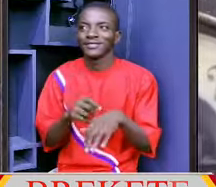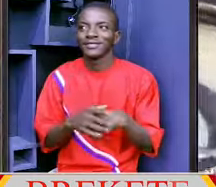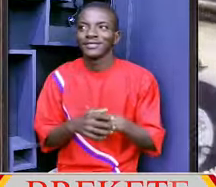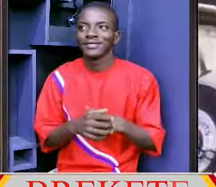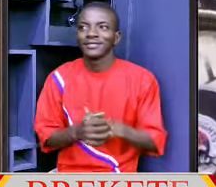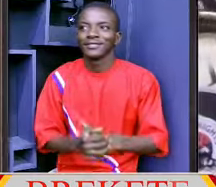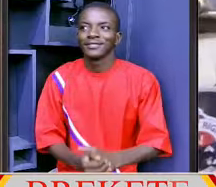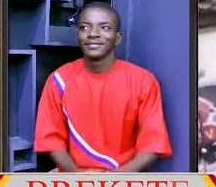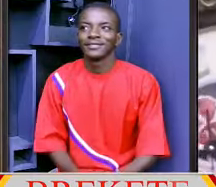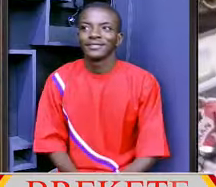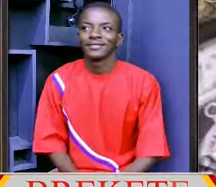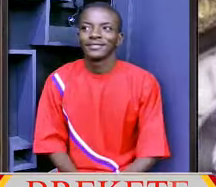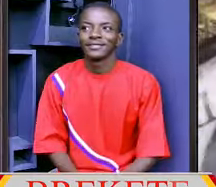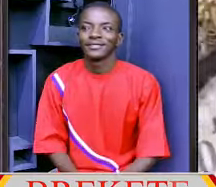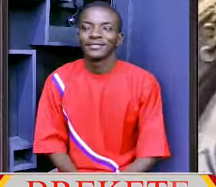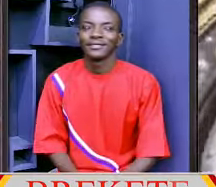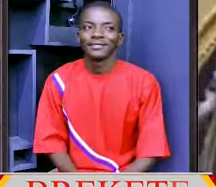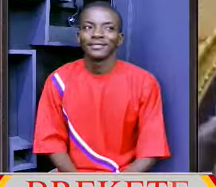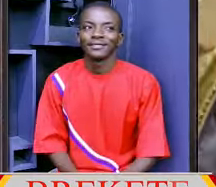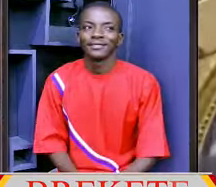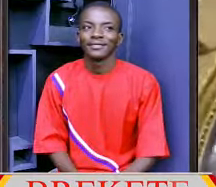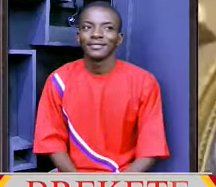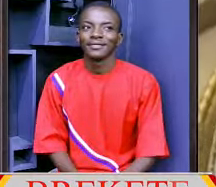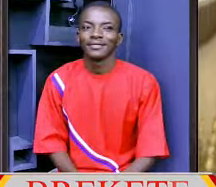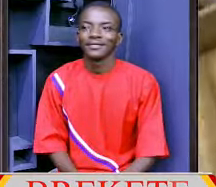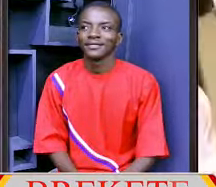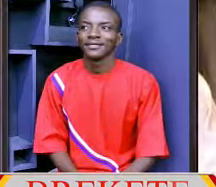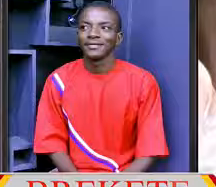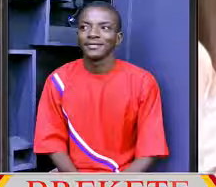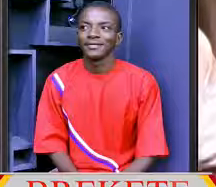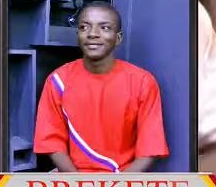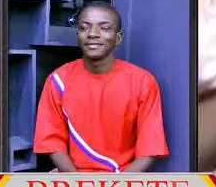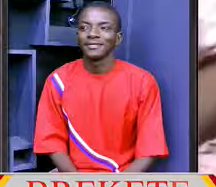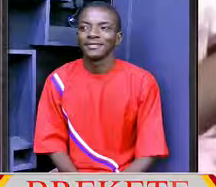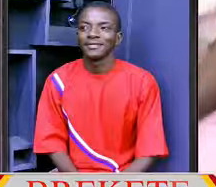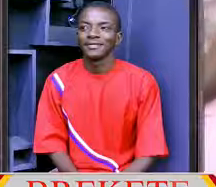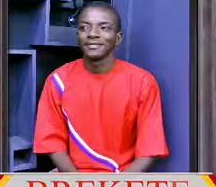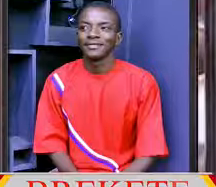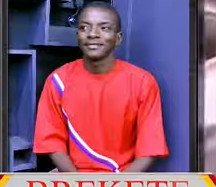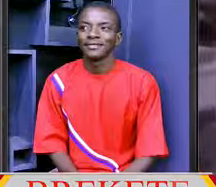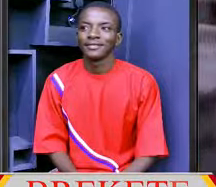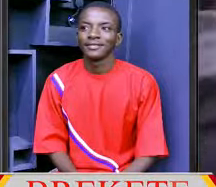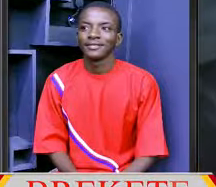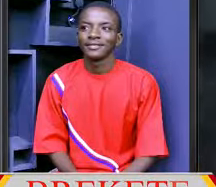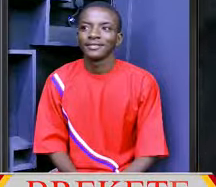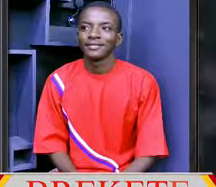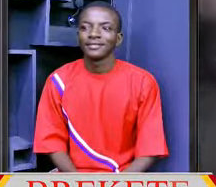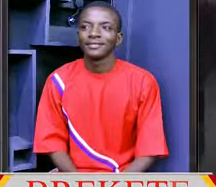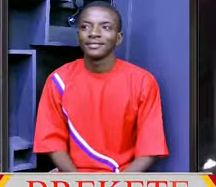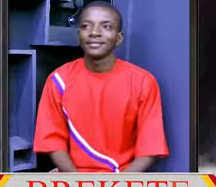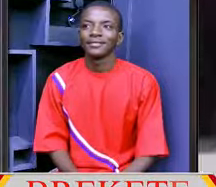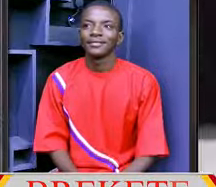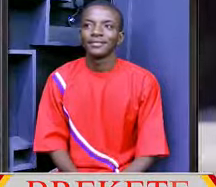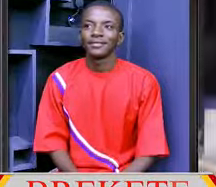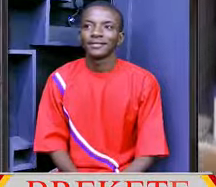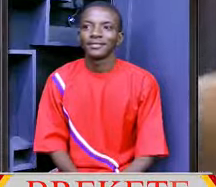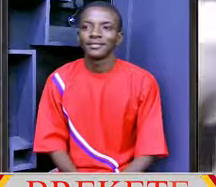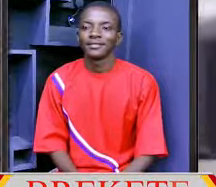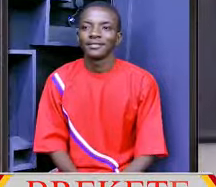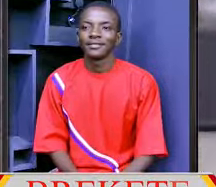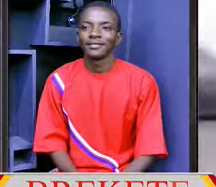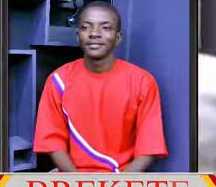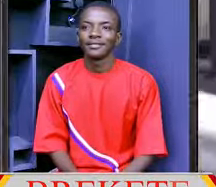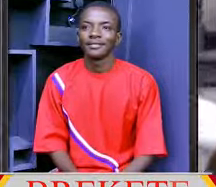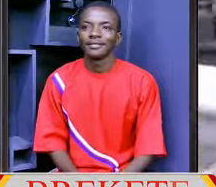It came with the carton. They say the silver and gold, they have nothing. Silver and gold, they have nothing. But to say thank